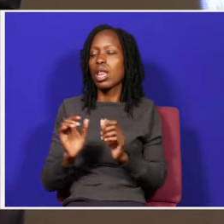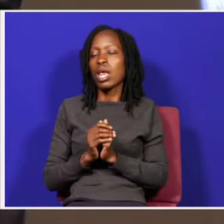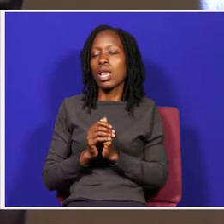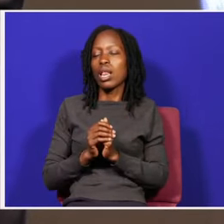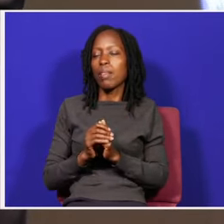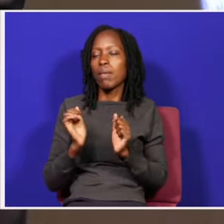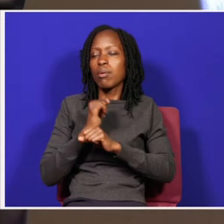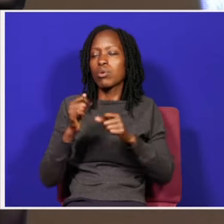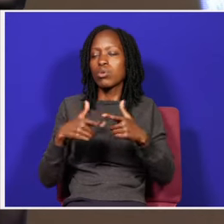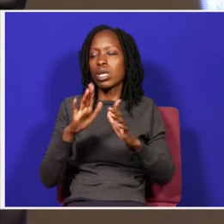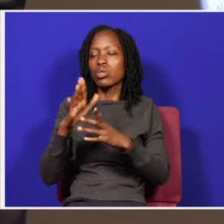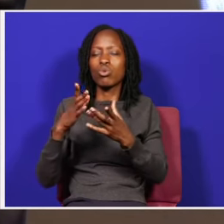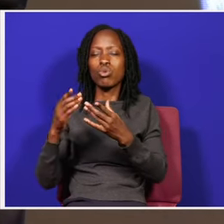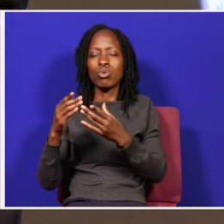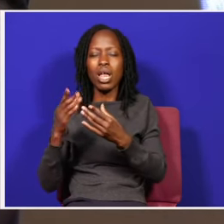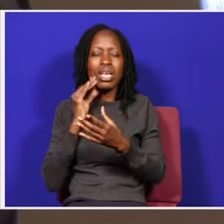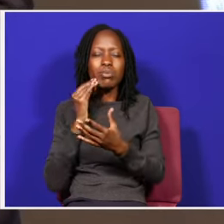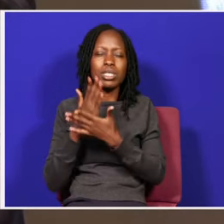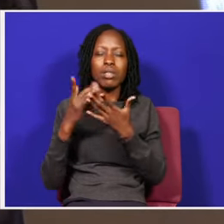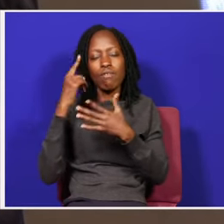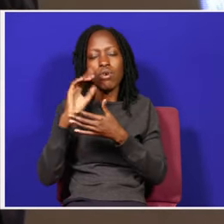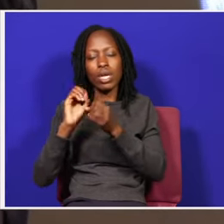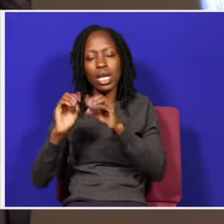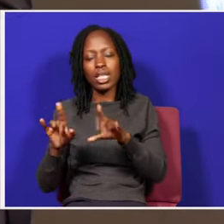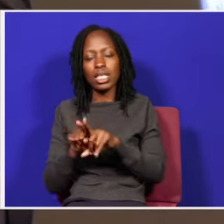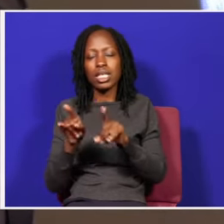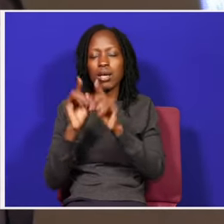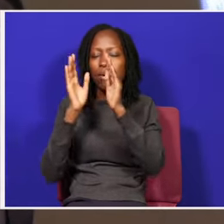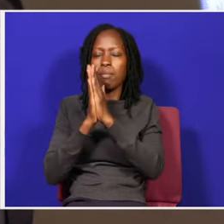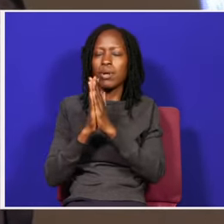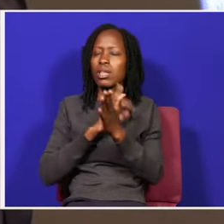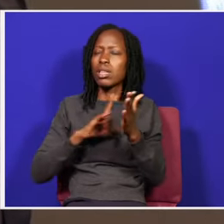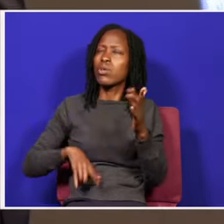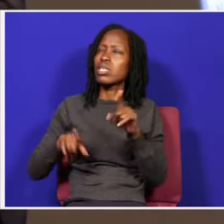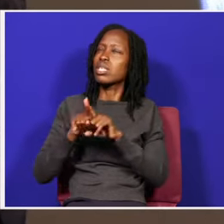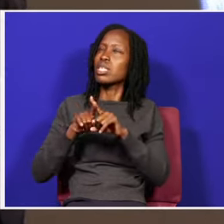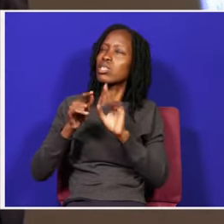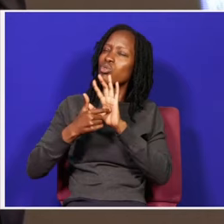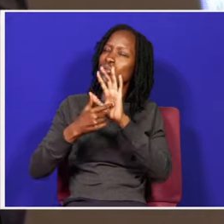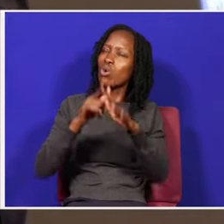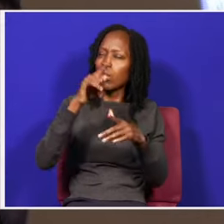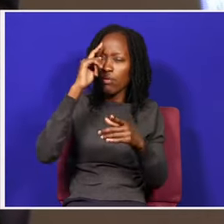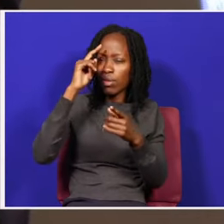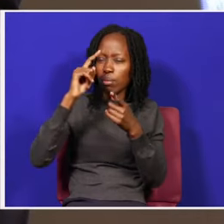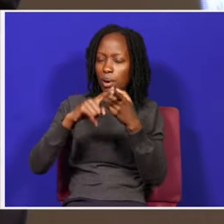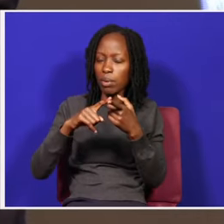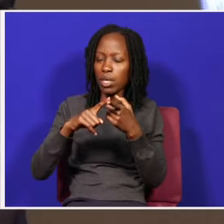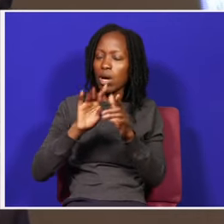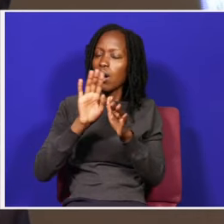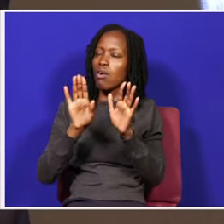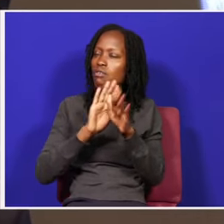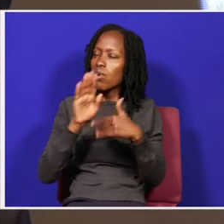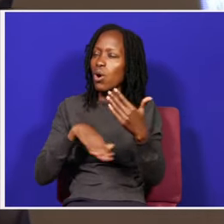no reason at all. And I pray that you, as you raise up and reveal the purpose of all the burdens that we've had to carry